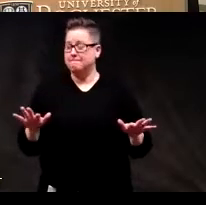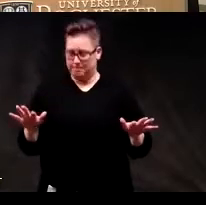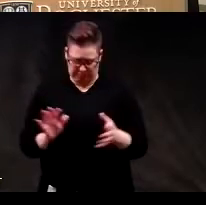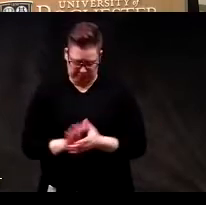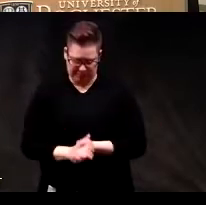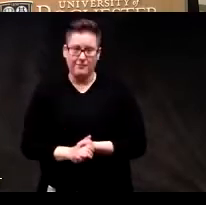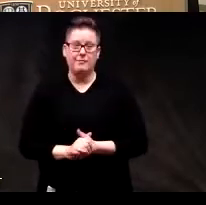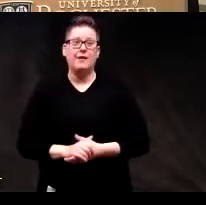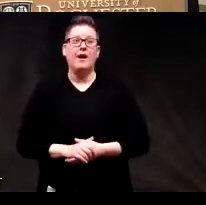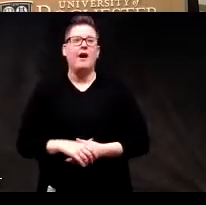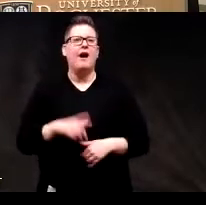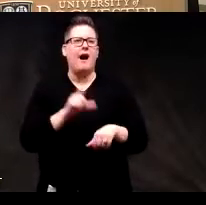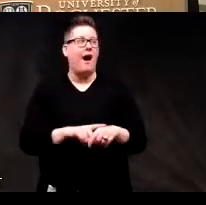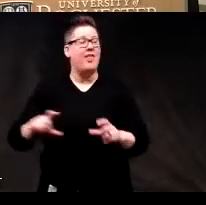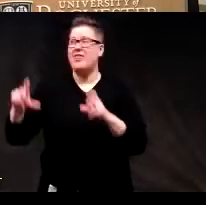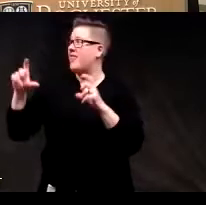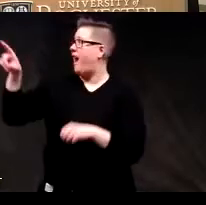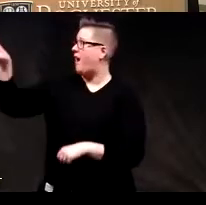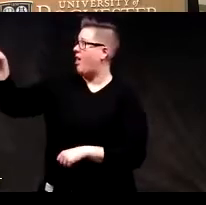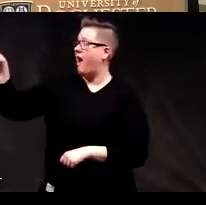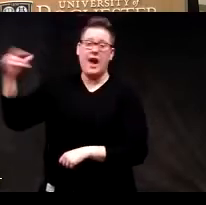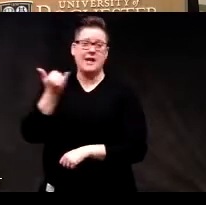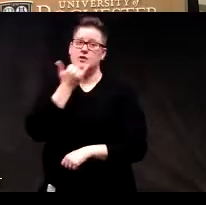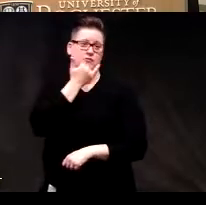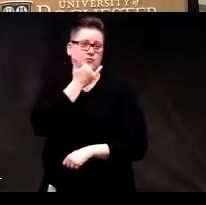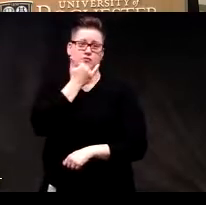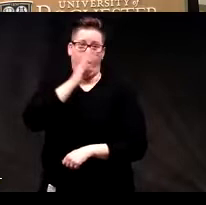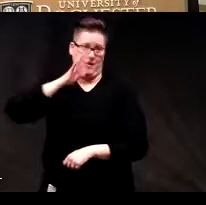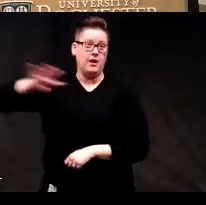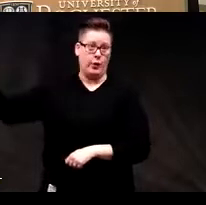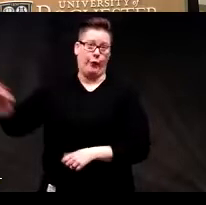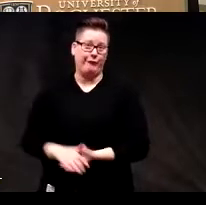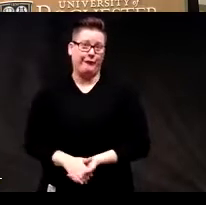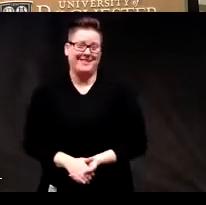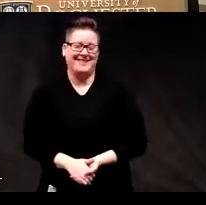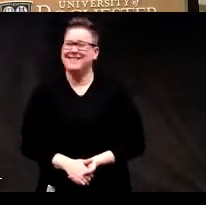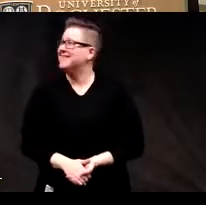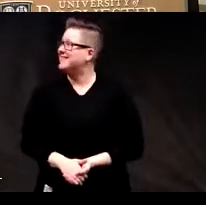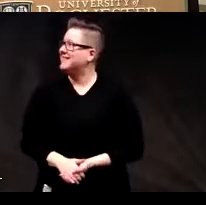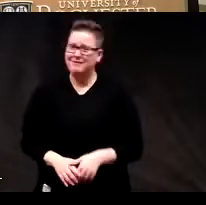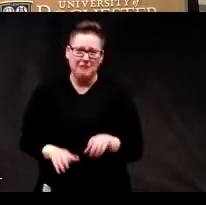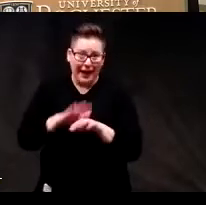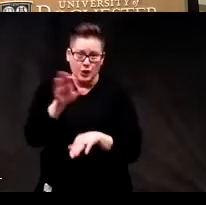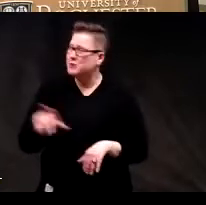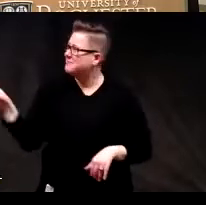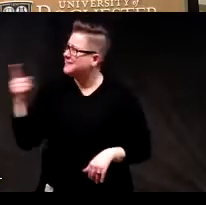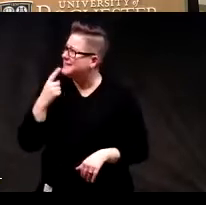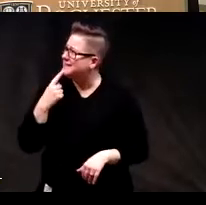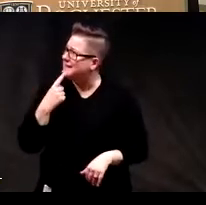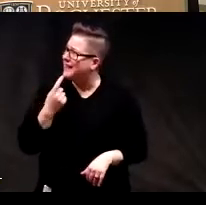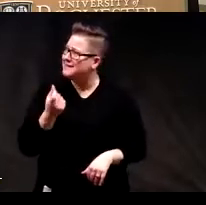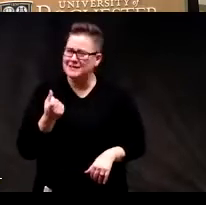and ignore the clock in the corner, which has the wrong time. All right, so I'm very excited about